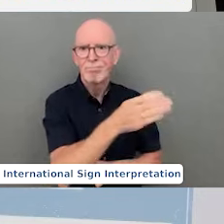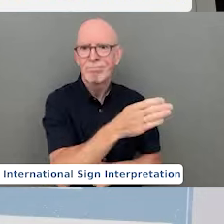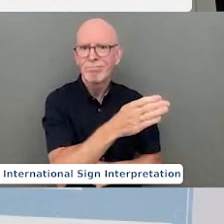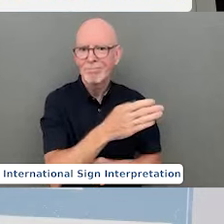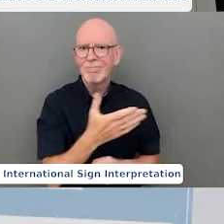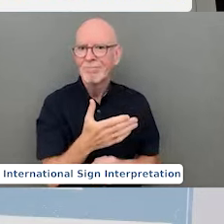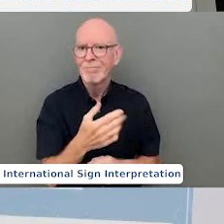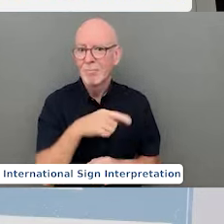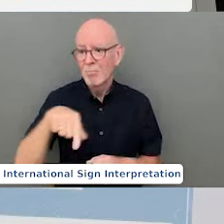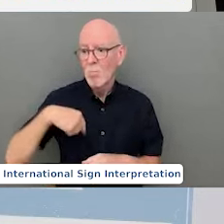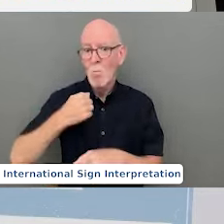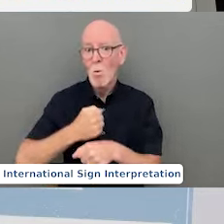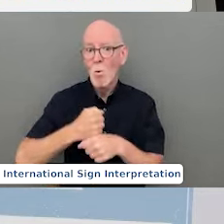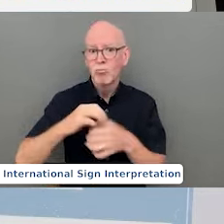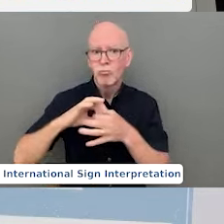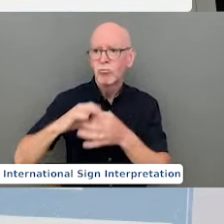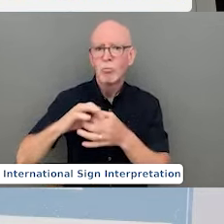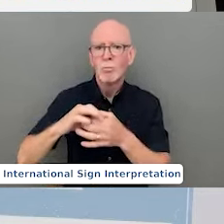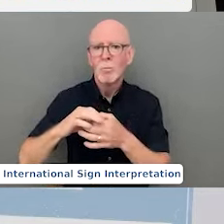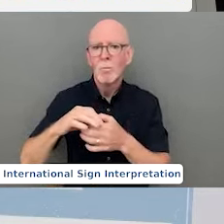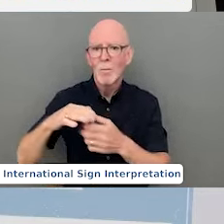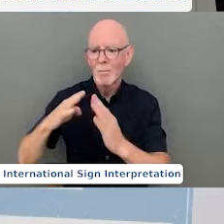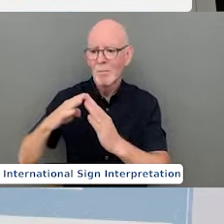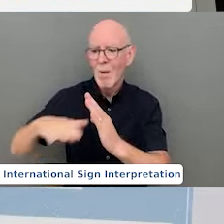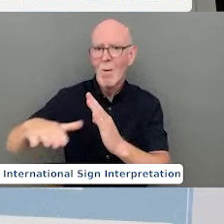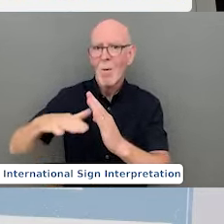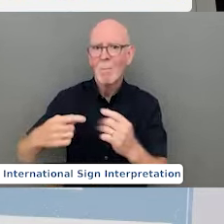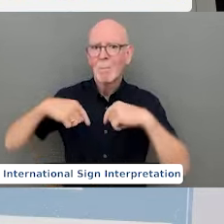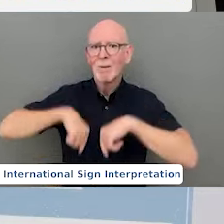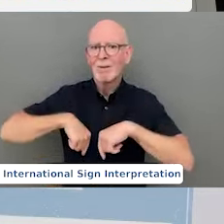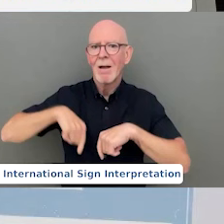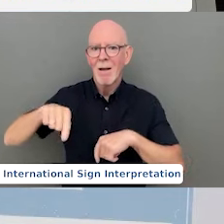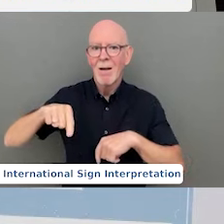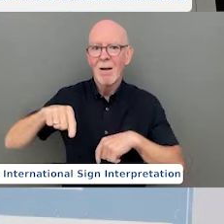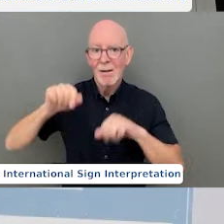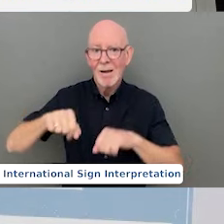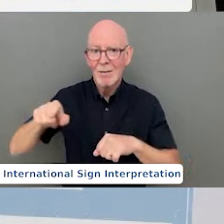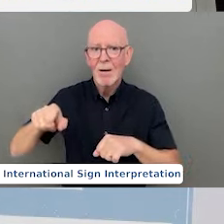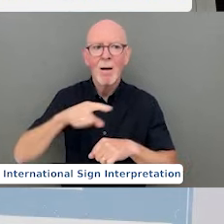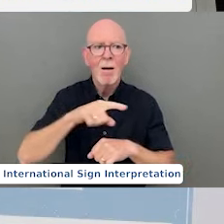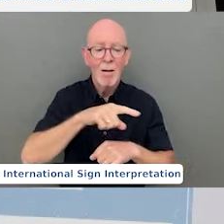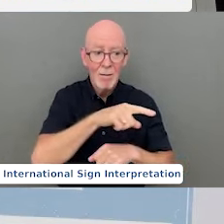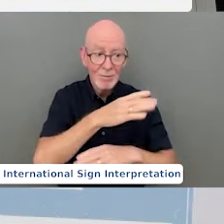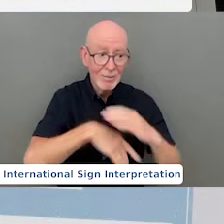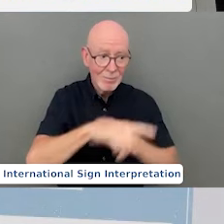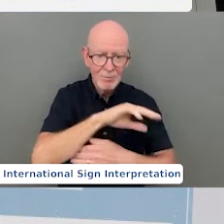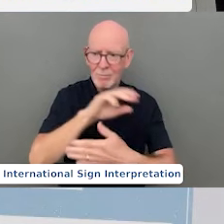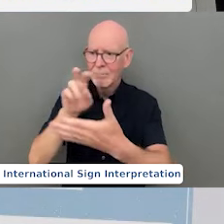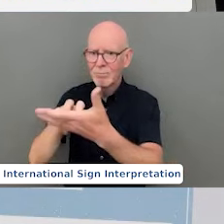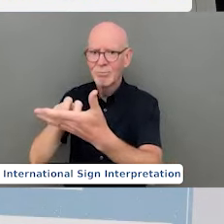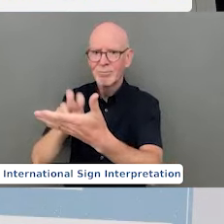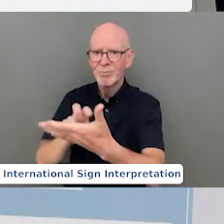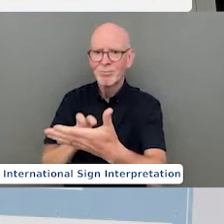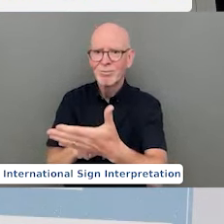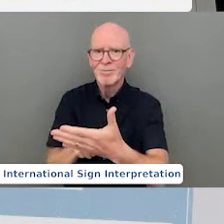hospital, they can be registered over there right away, because we work with the Ministry of Public Health, we work with the